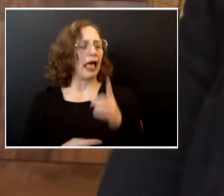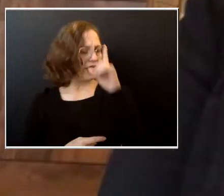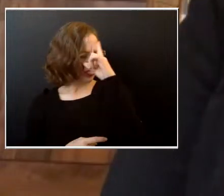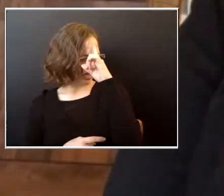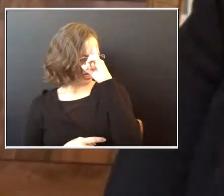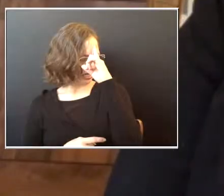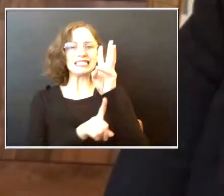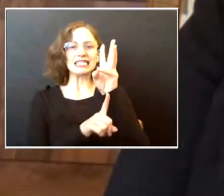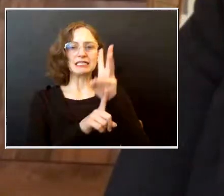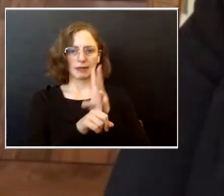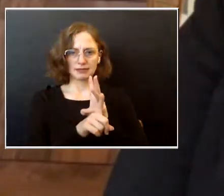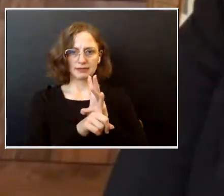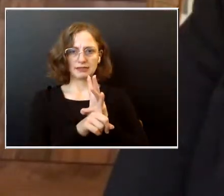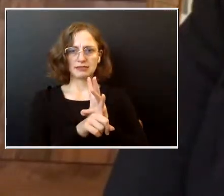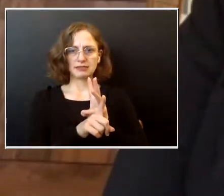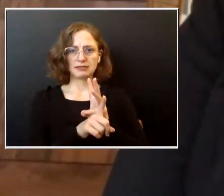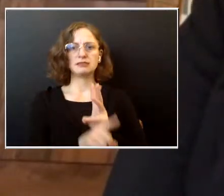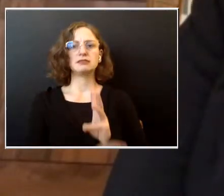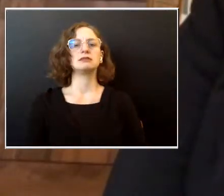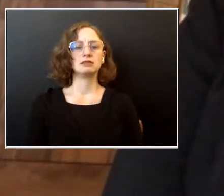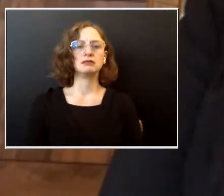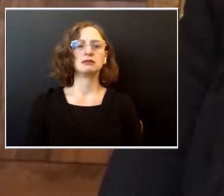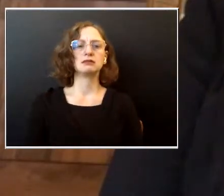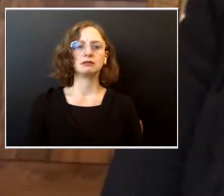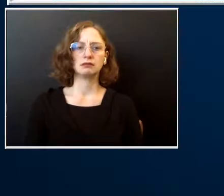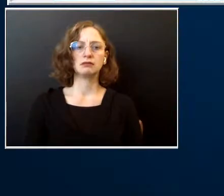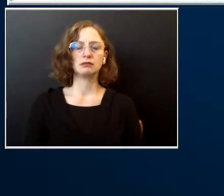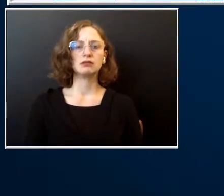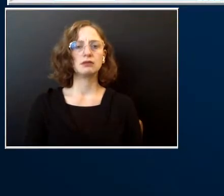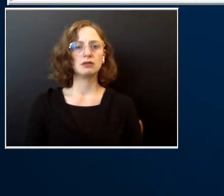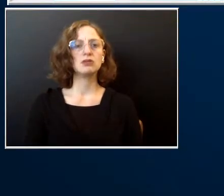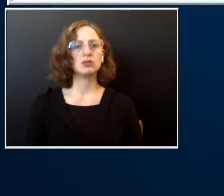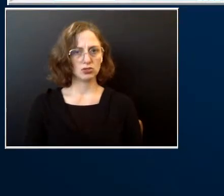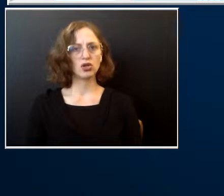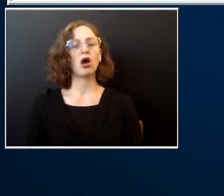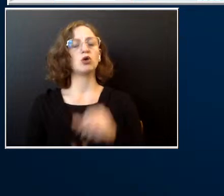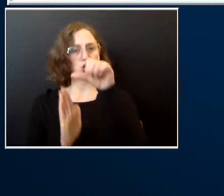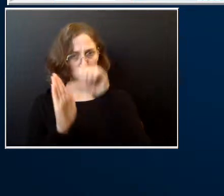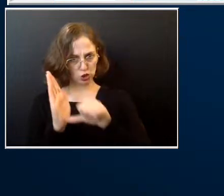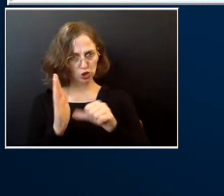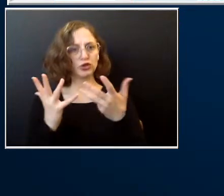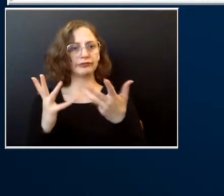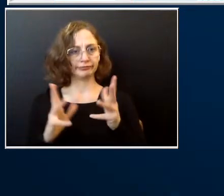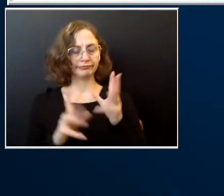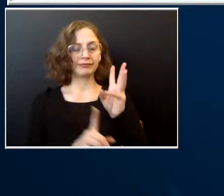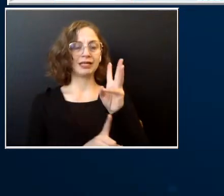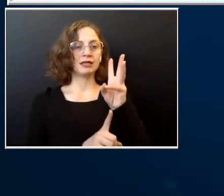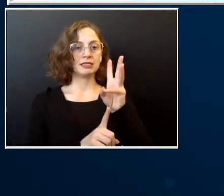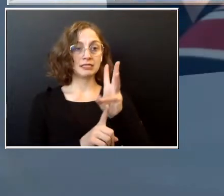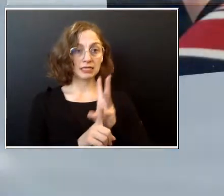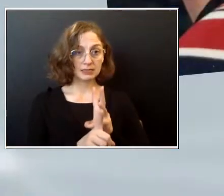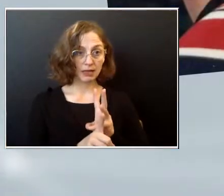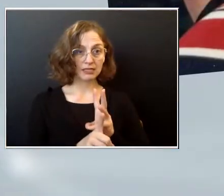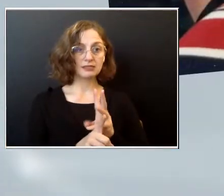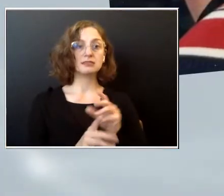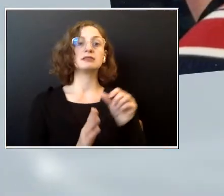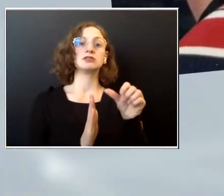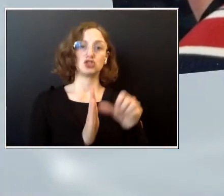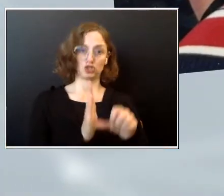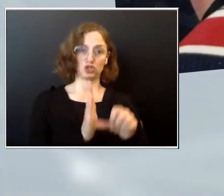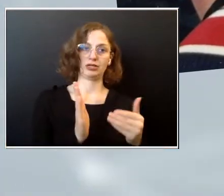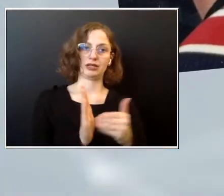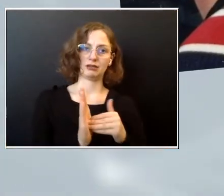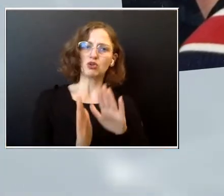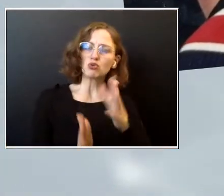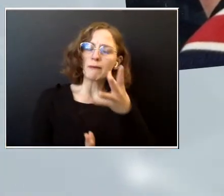months. Okay. So 6-month wait, and then you go back and do it again. Your mom had Moya Moya as well. You